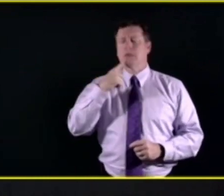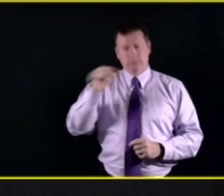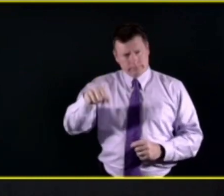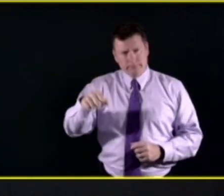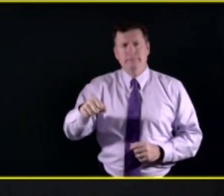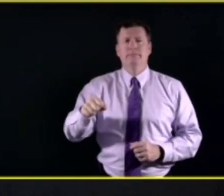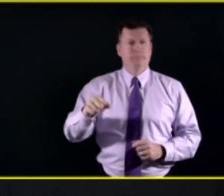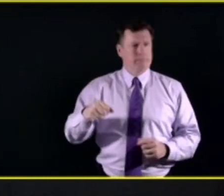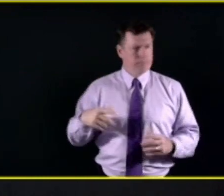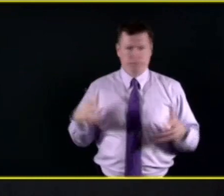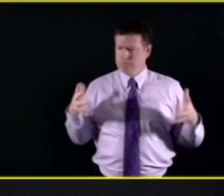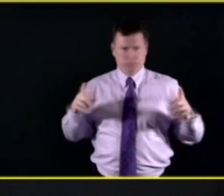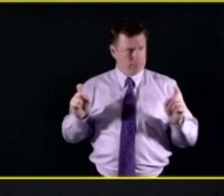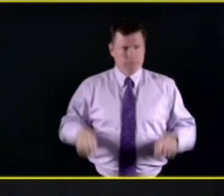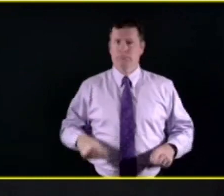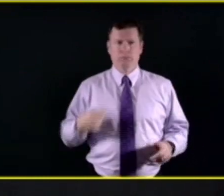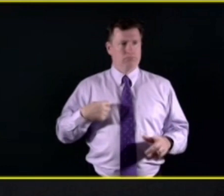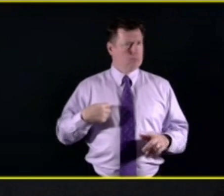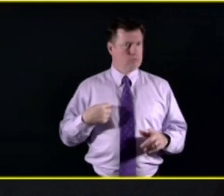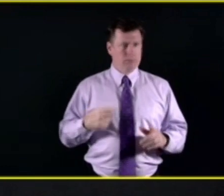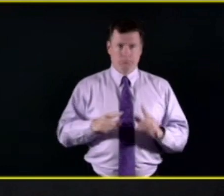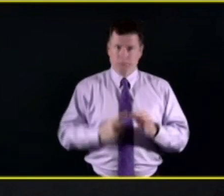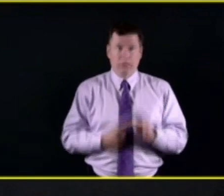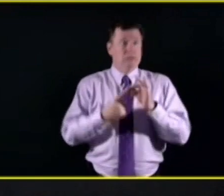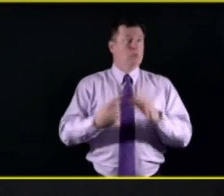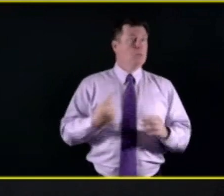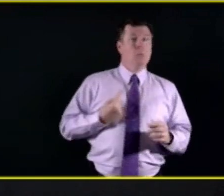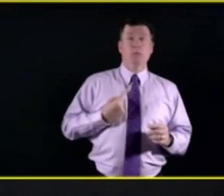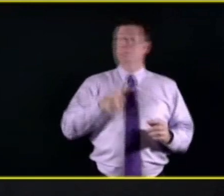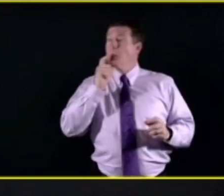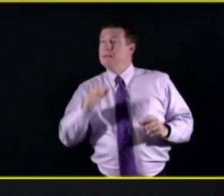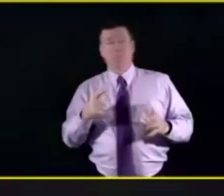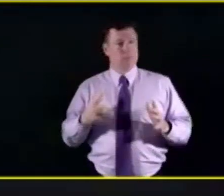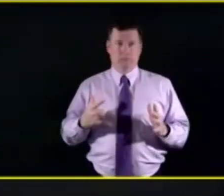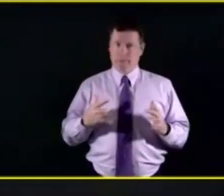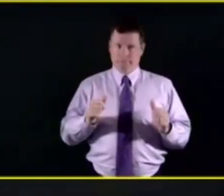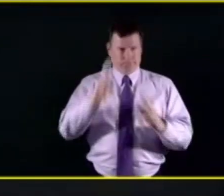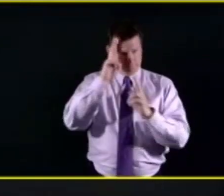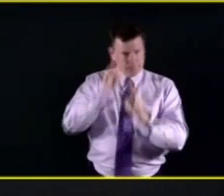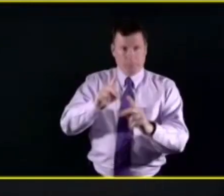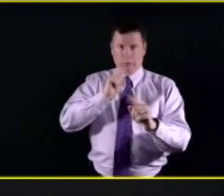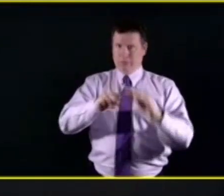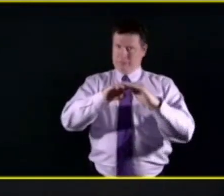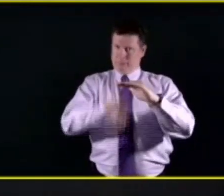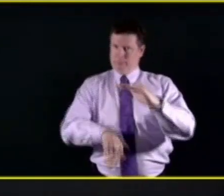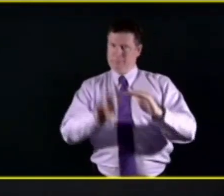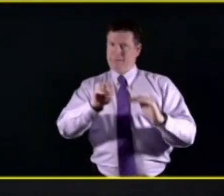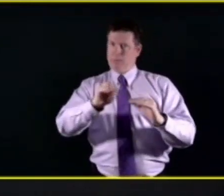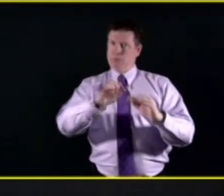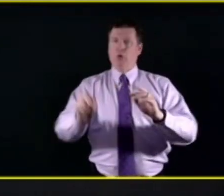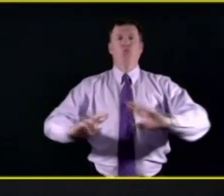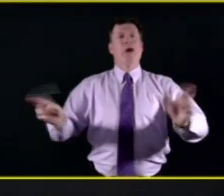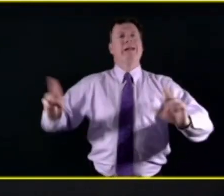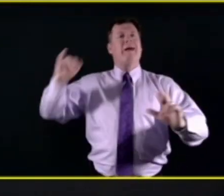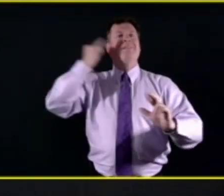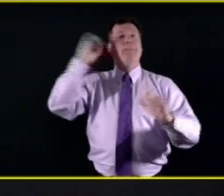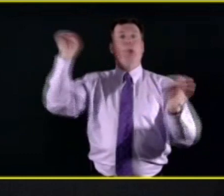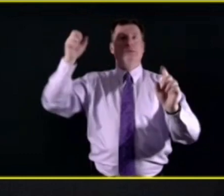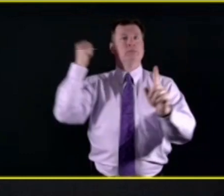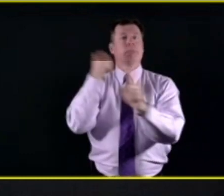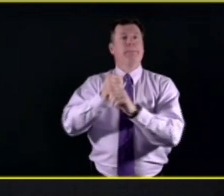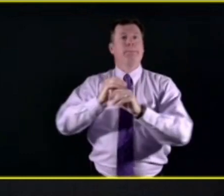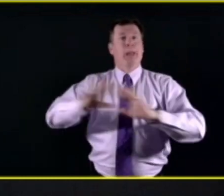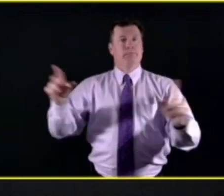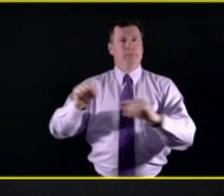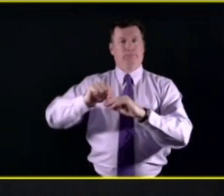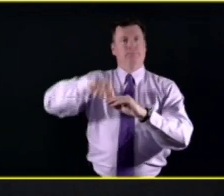have a very vested interest in trying to retain that capacity in the event that we need it here in the region. So the balance really going forward is trying